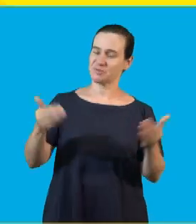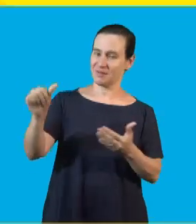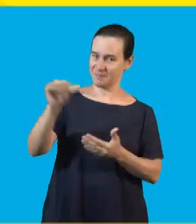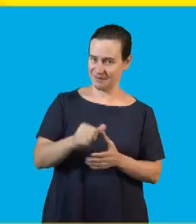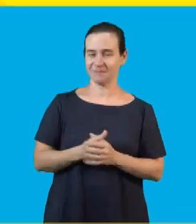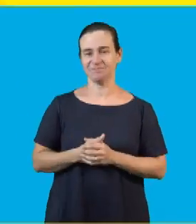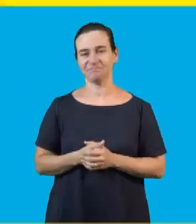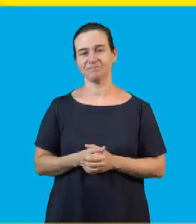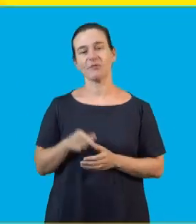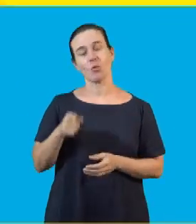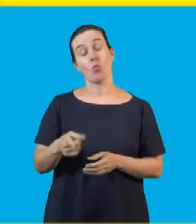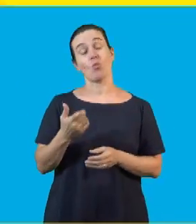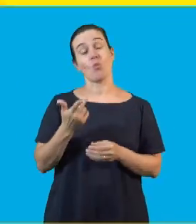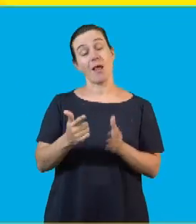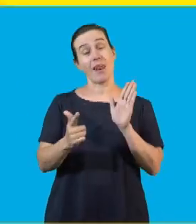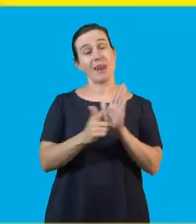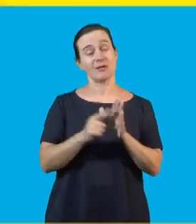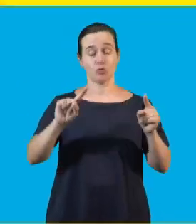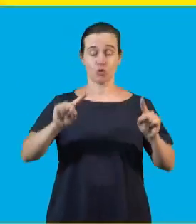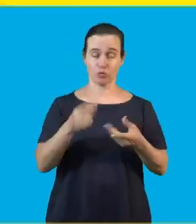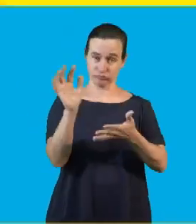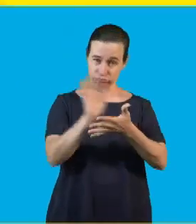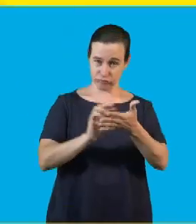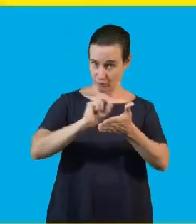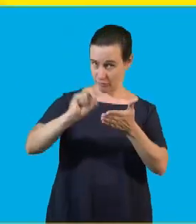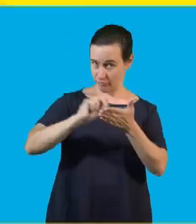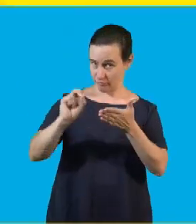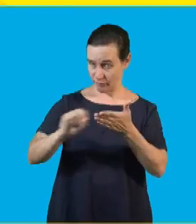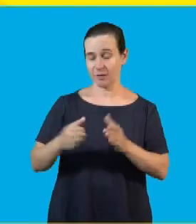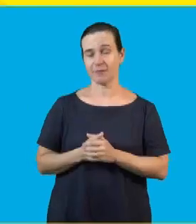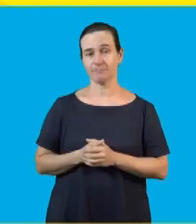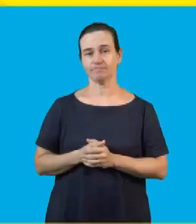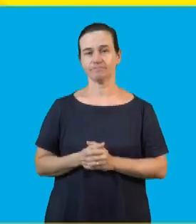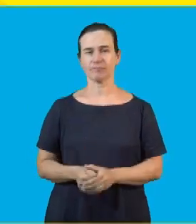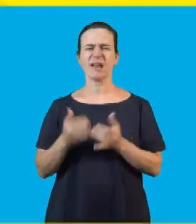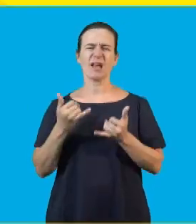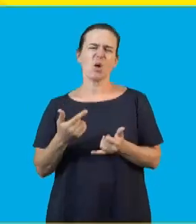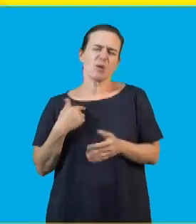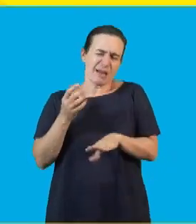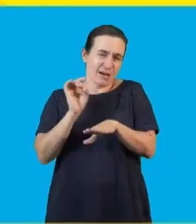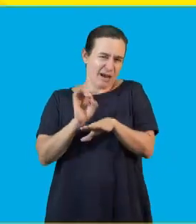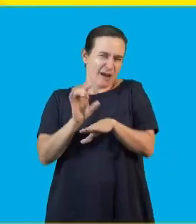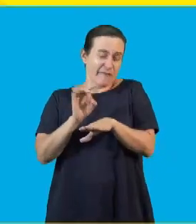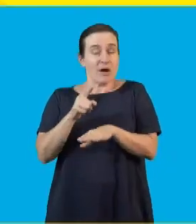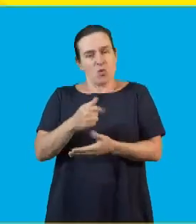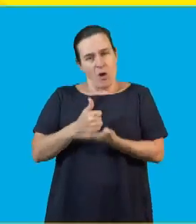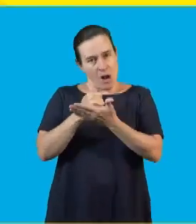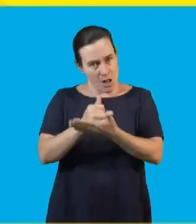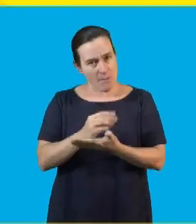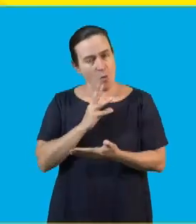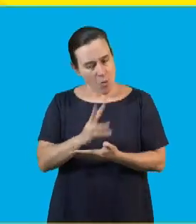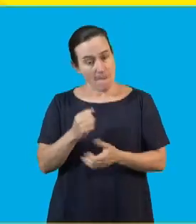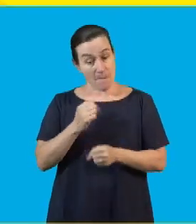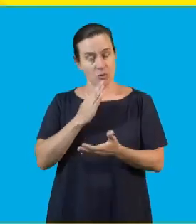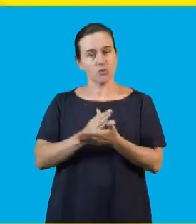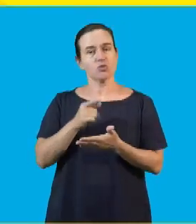Welcome back, Grade 12s, to this lesson on shorter transactional writing. Let's look at a few general tips that will help you